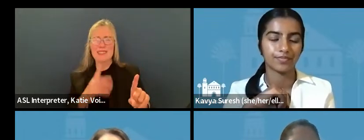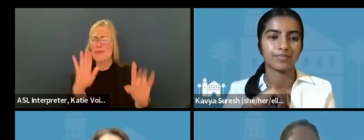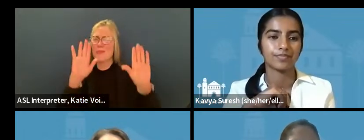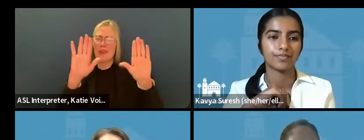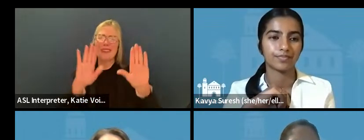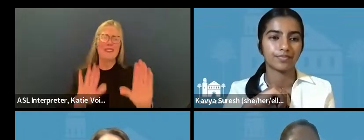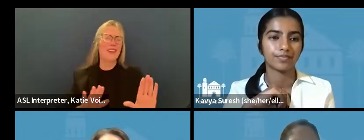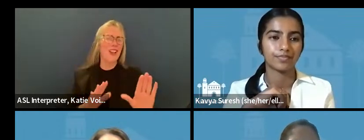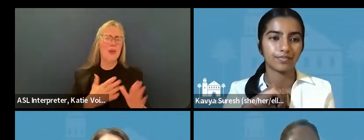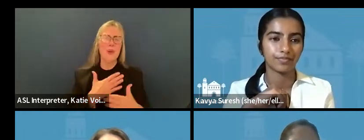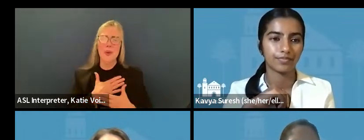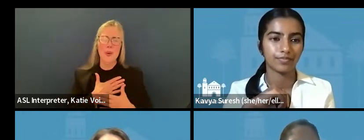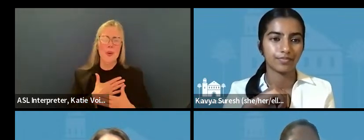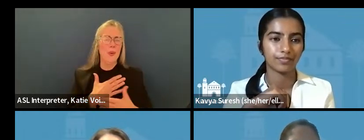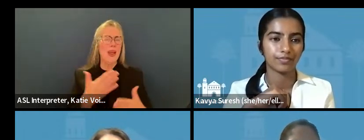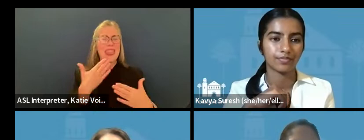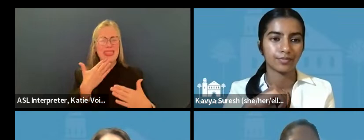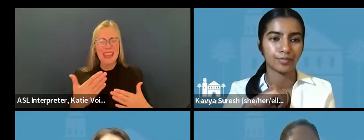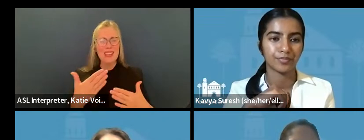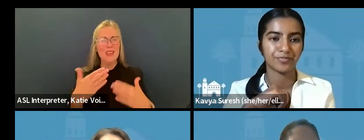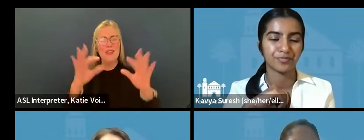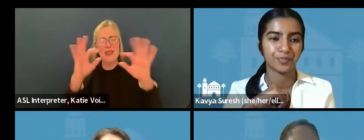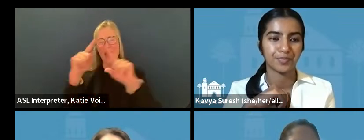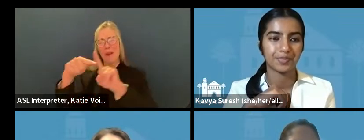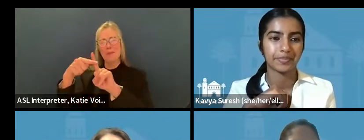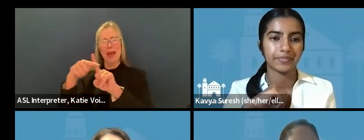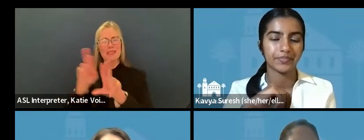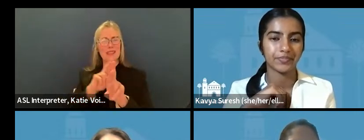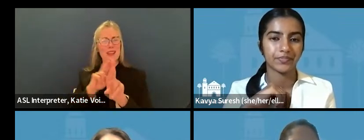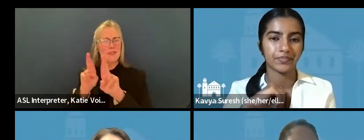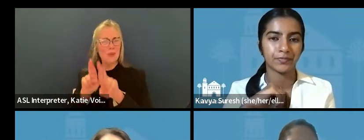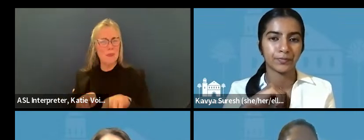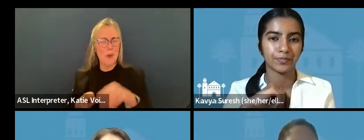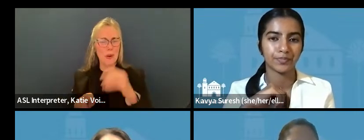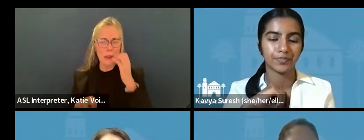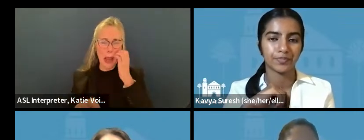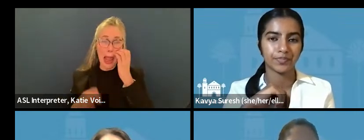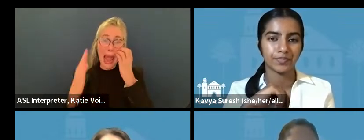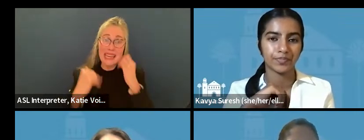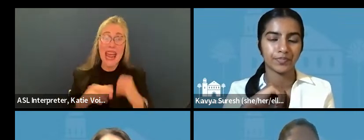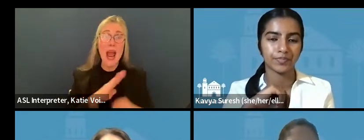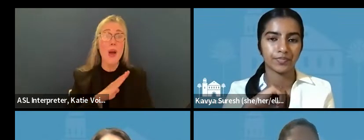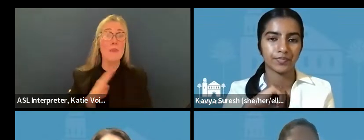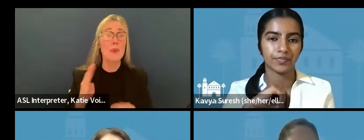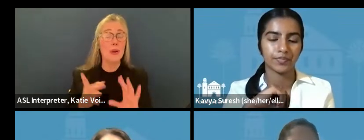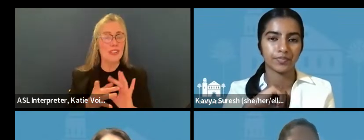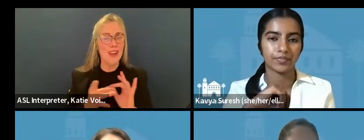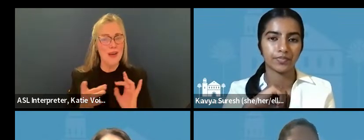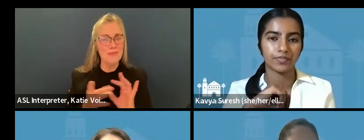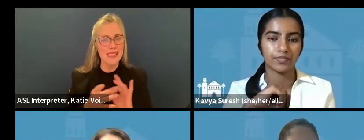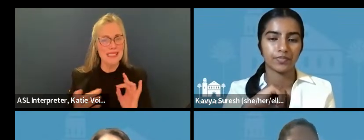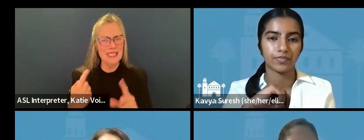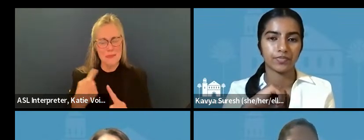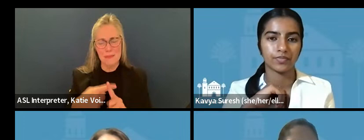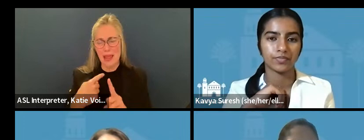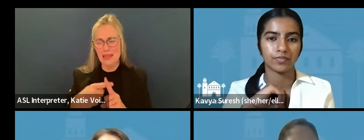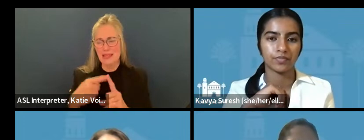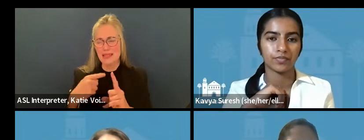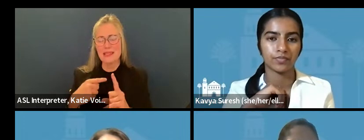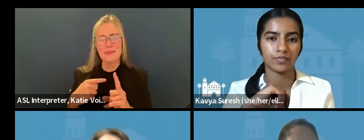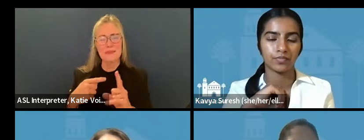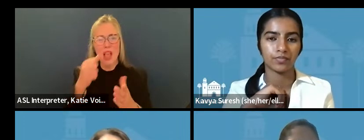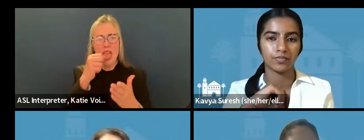report ending to your report. So next we'll move to board comments and correspondence. Board